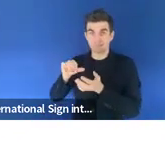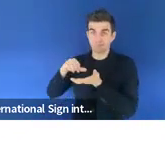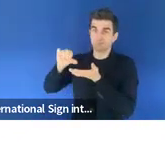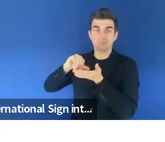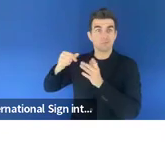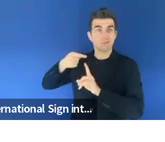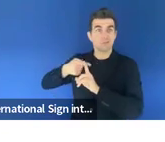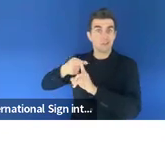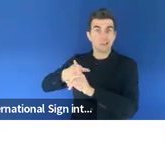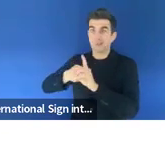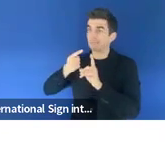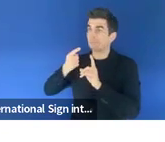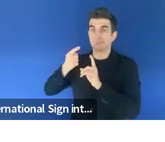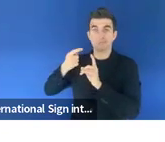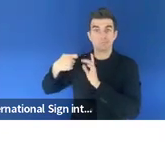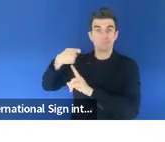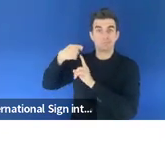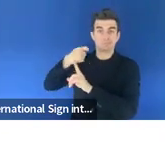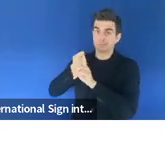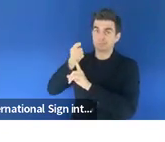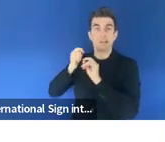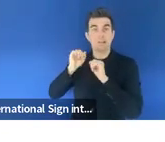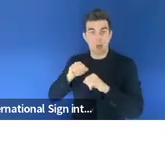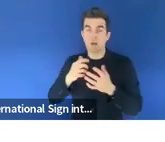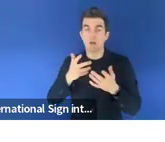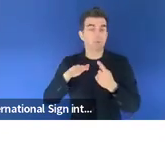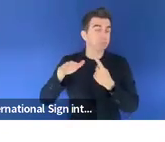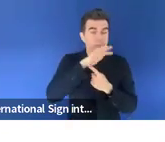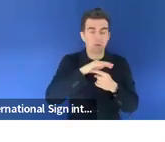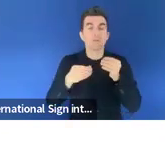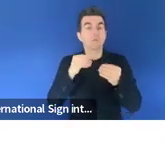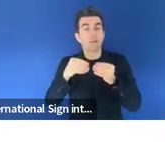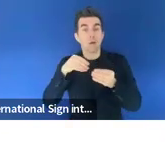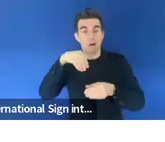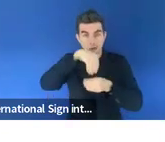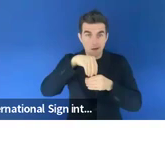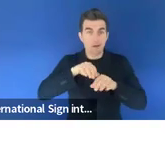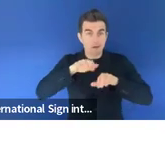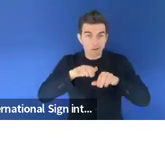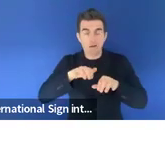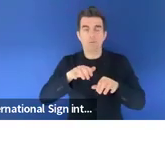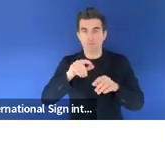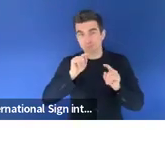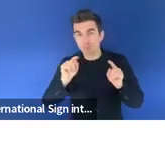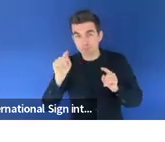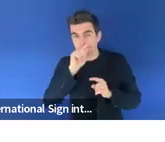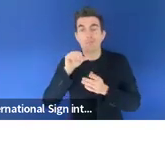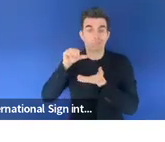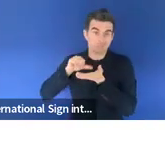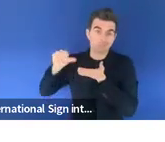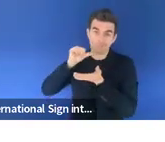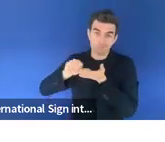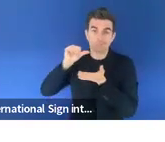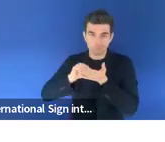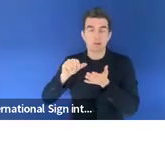things that you're paying for. And this goes personally as well as business-wise. Make sure all those things are necessary for you to run your business. And if